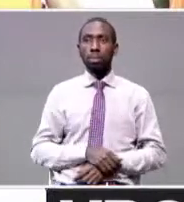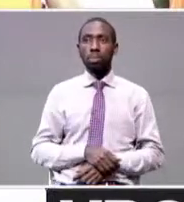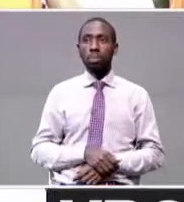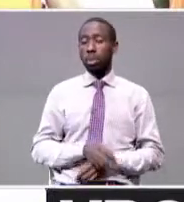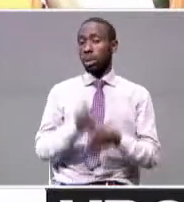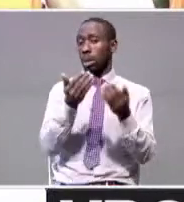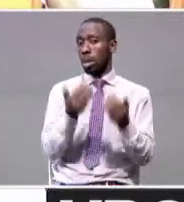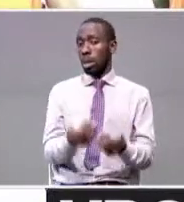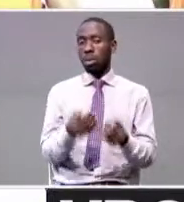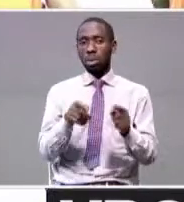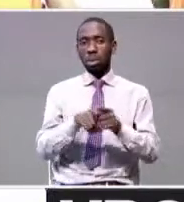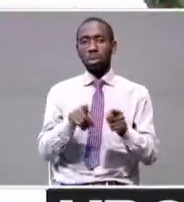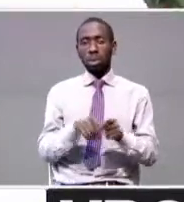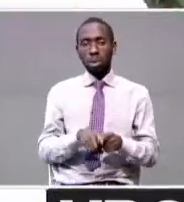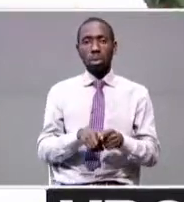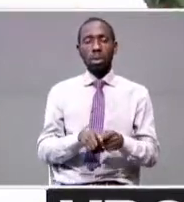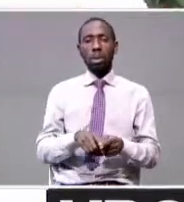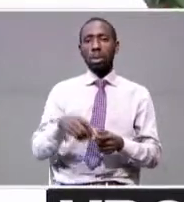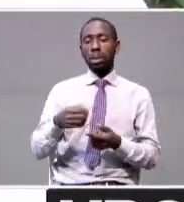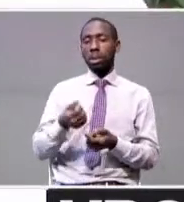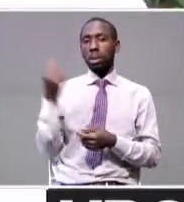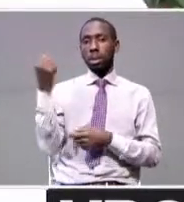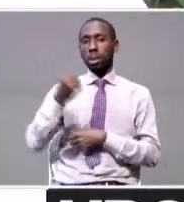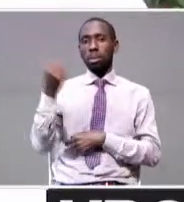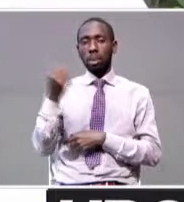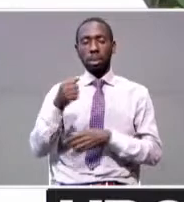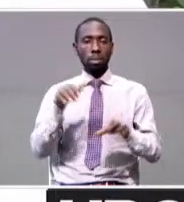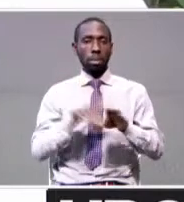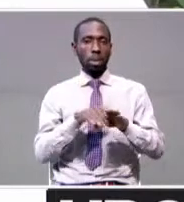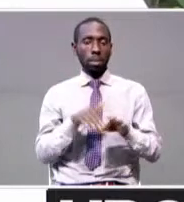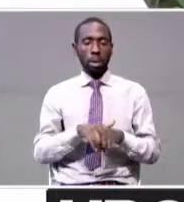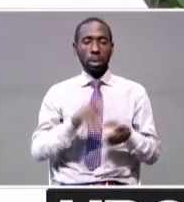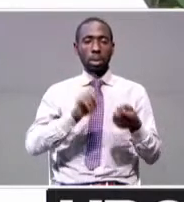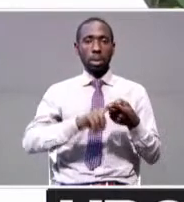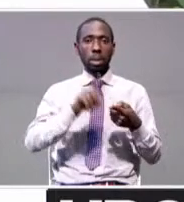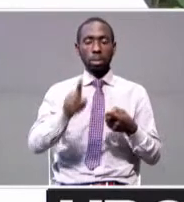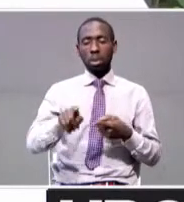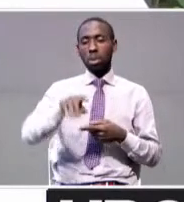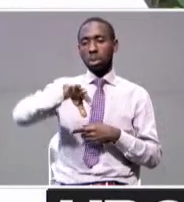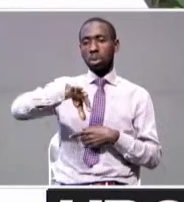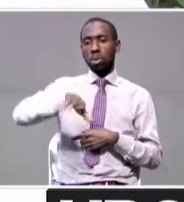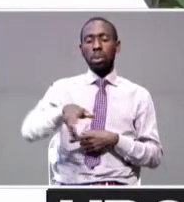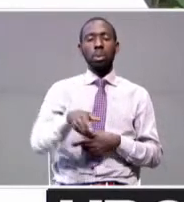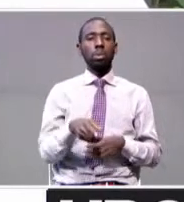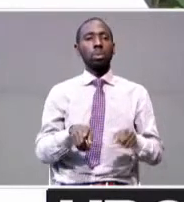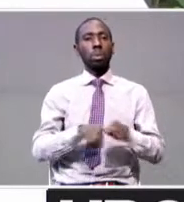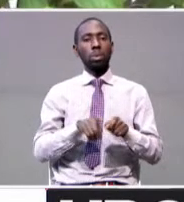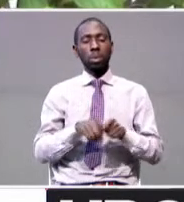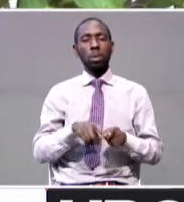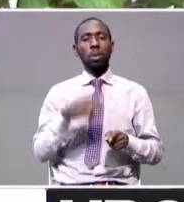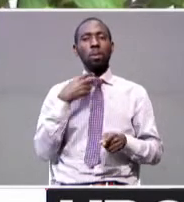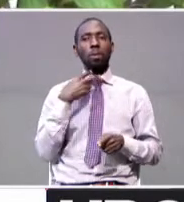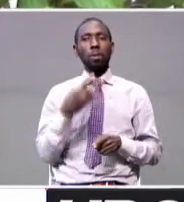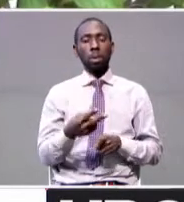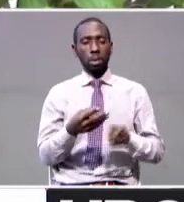kati olwaleero ne banna DP mu Entebbe sub-region bagasse eddoboozi lyabwe ku bano okuwakanya okusalawo okwakolebwa pulezidenti